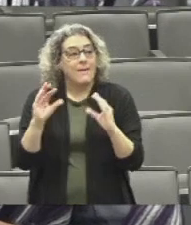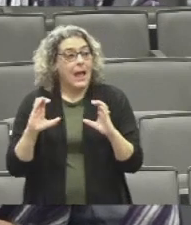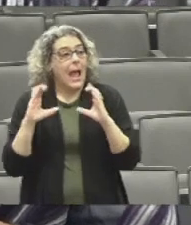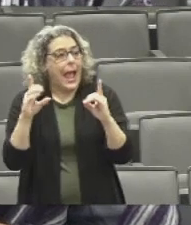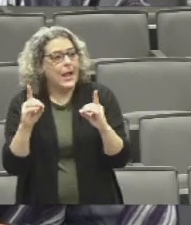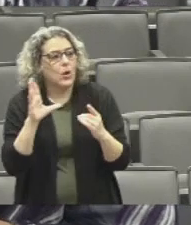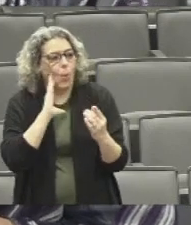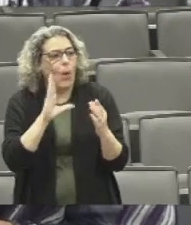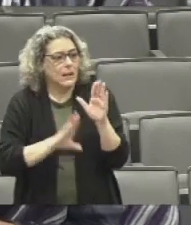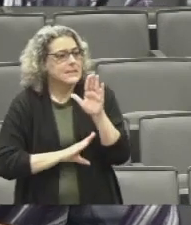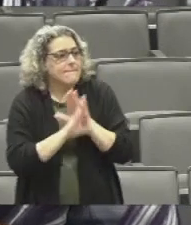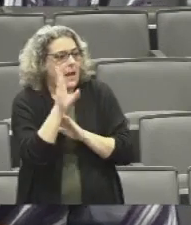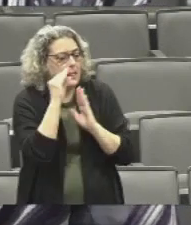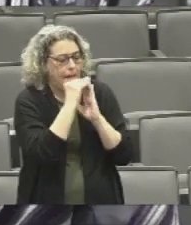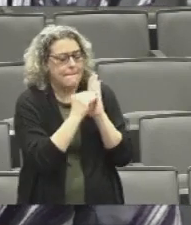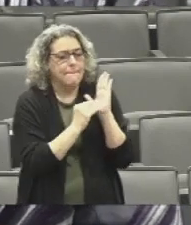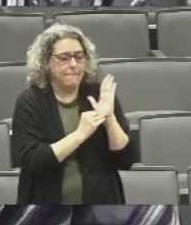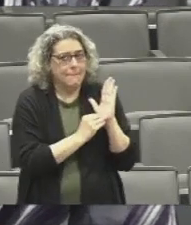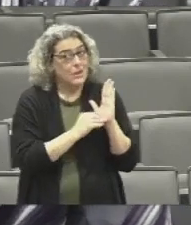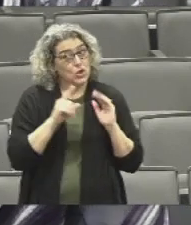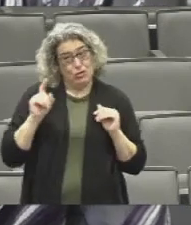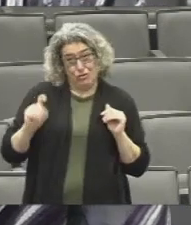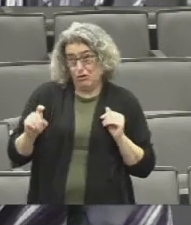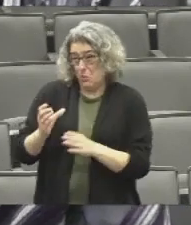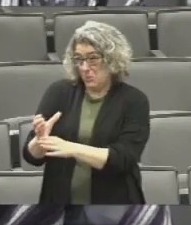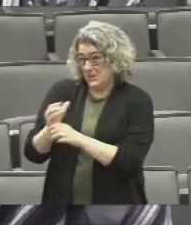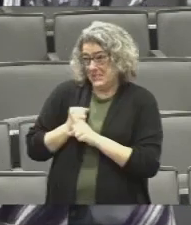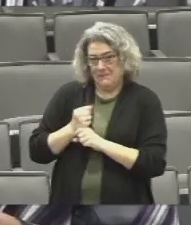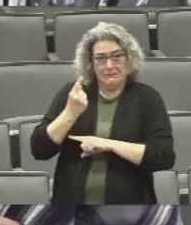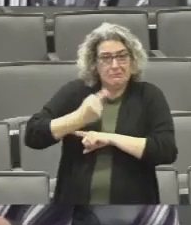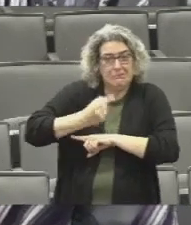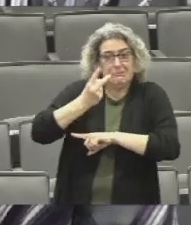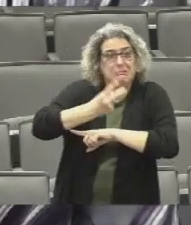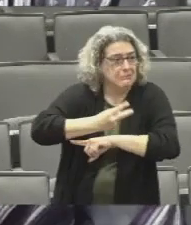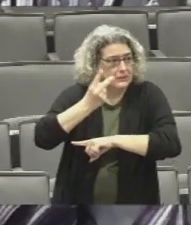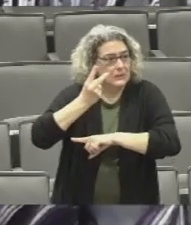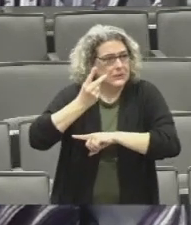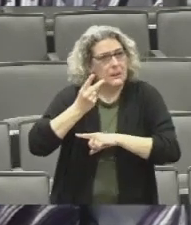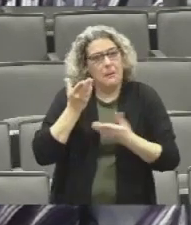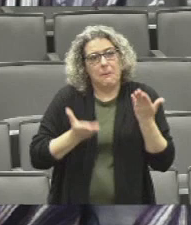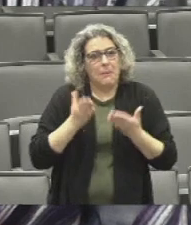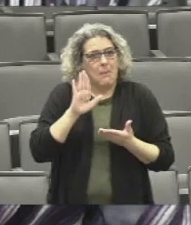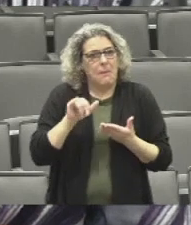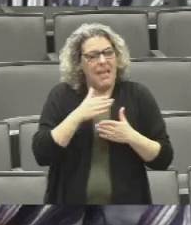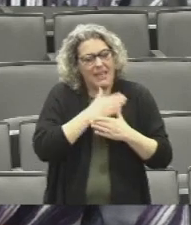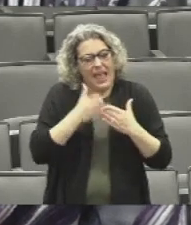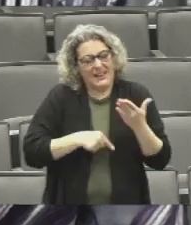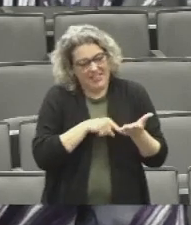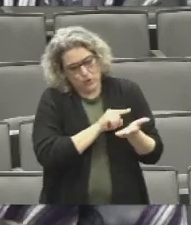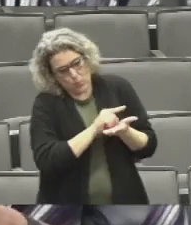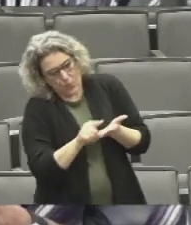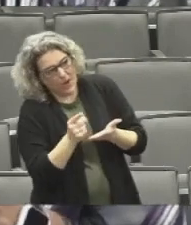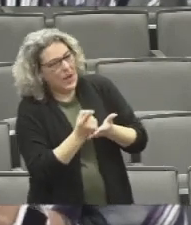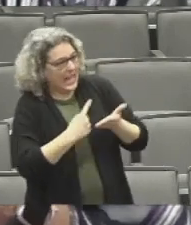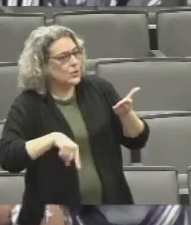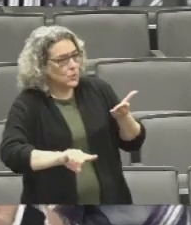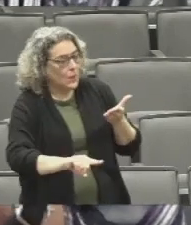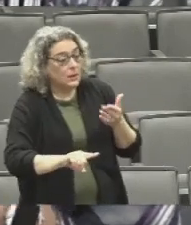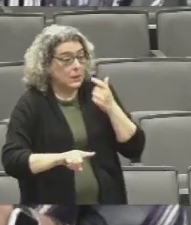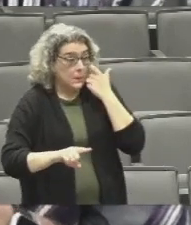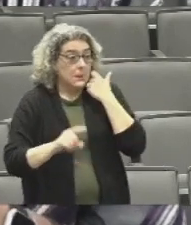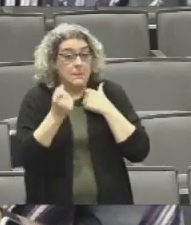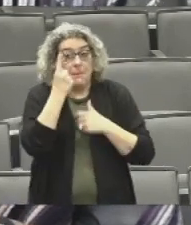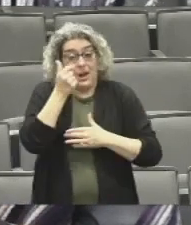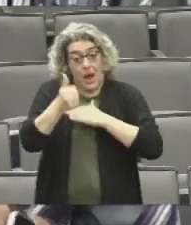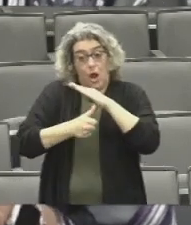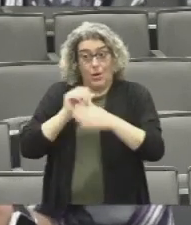together, and I think those should come forward in about a day or two, or by the end of this week or next week. And it is under